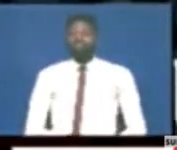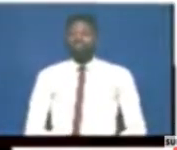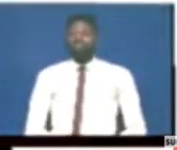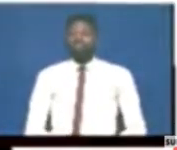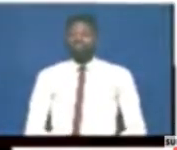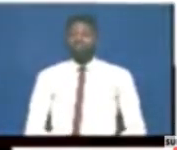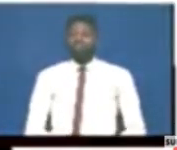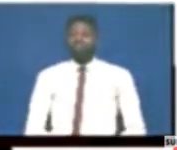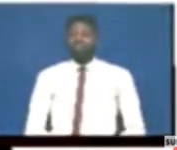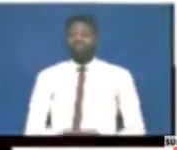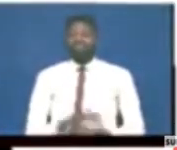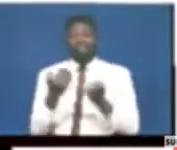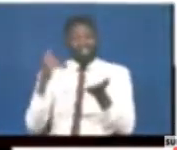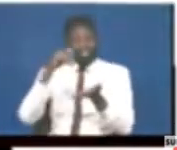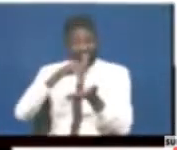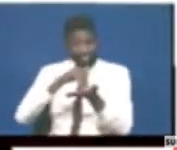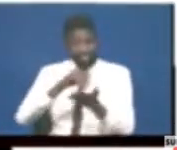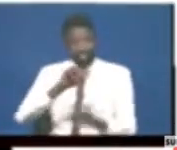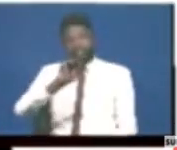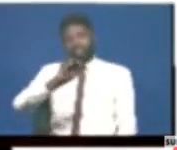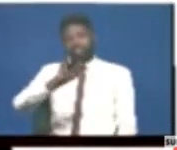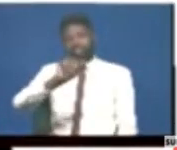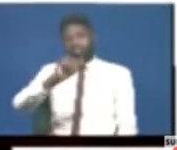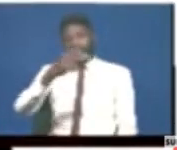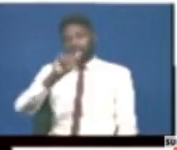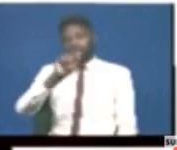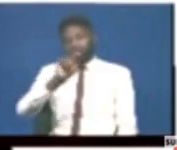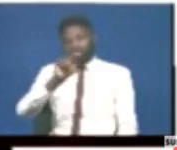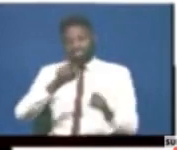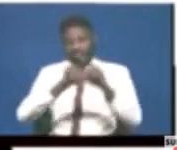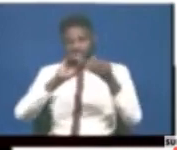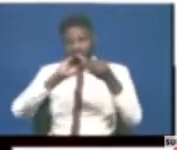And again to Mr. Mahat, because he dealt with figures.